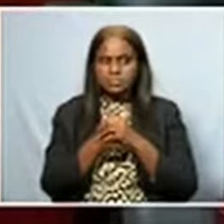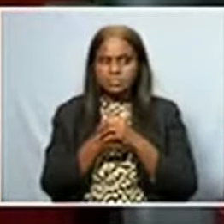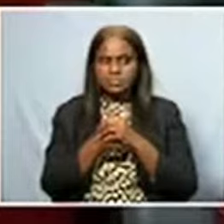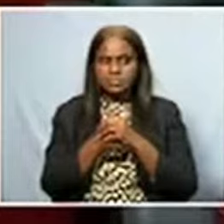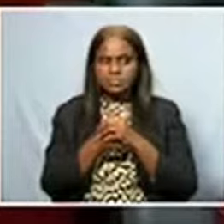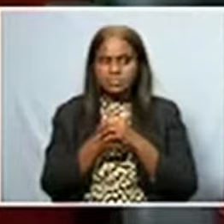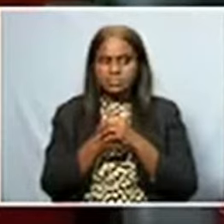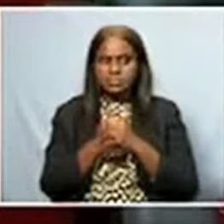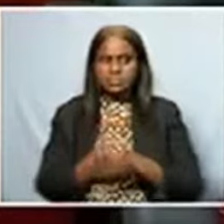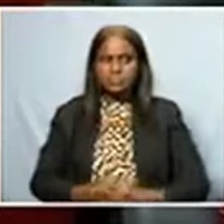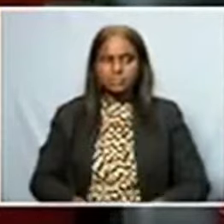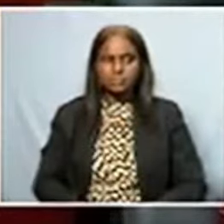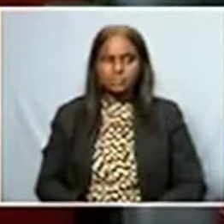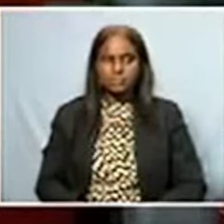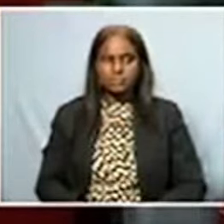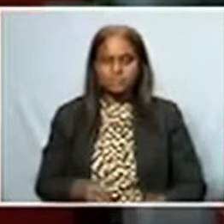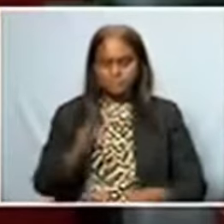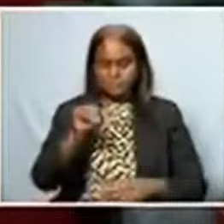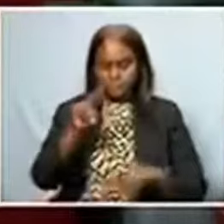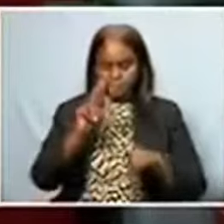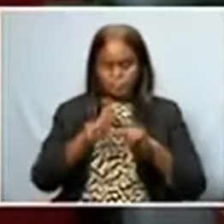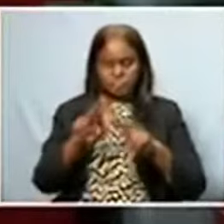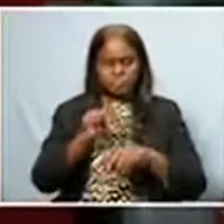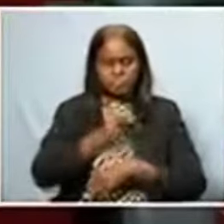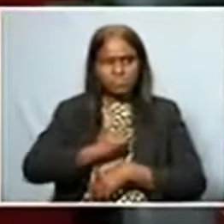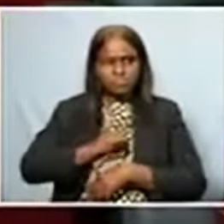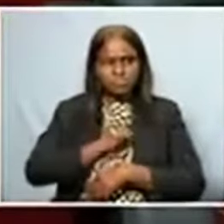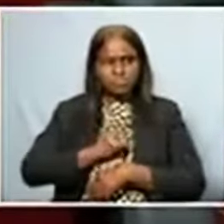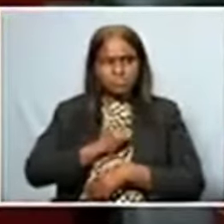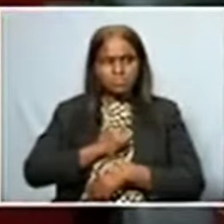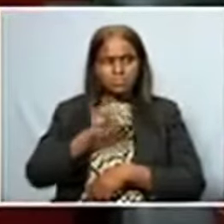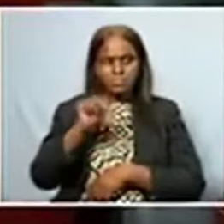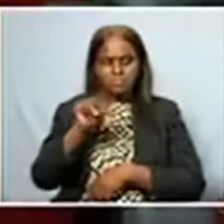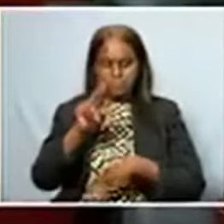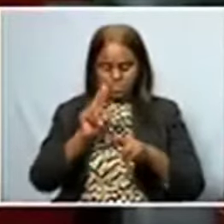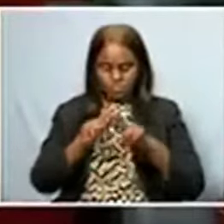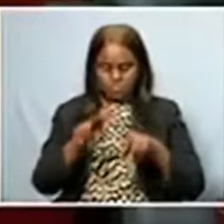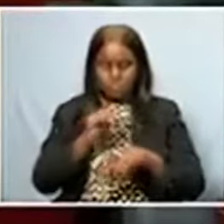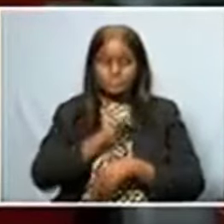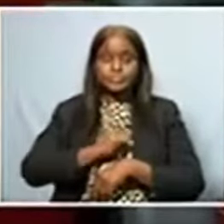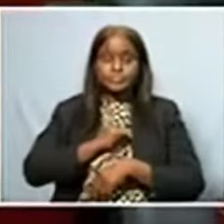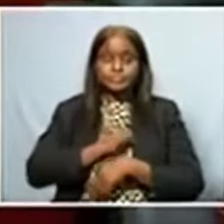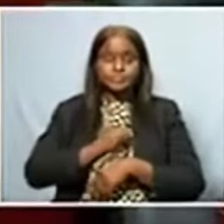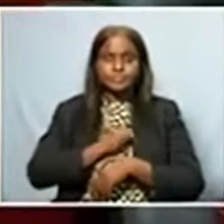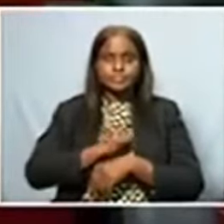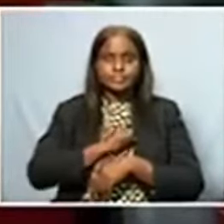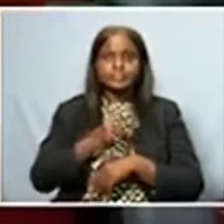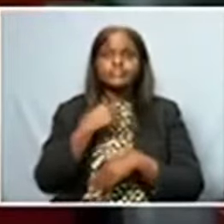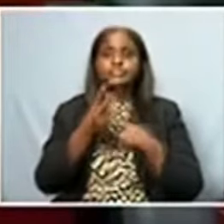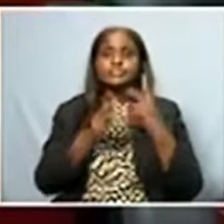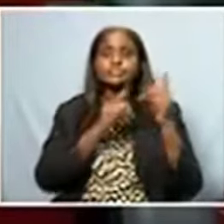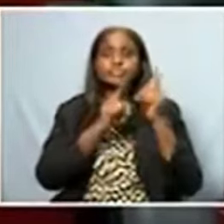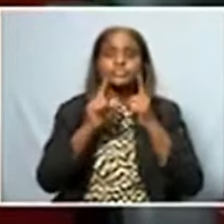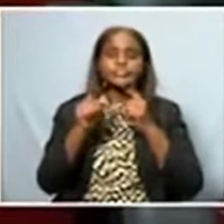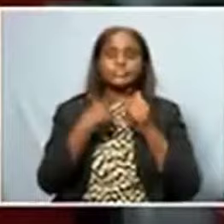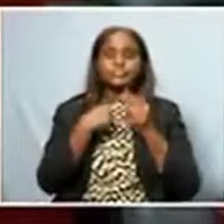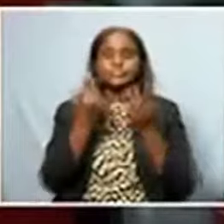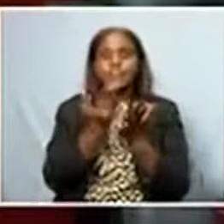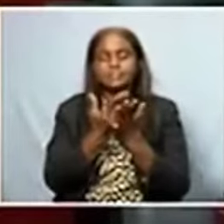sorry. Mr. Chairman, I beg to